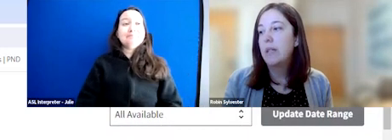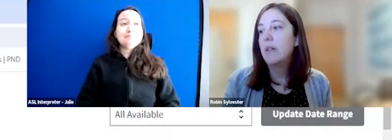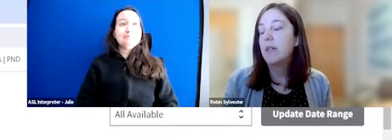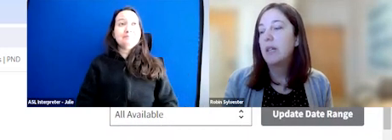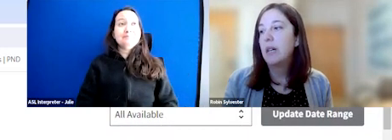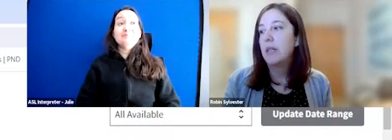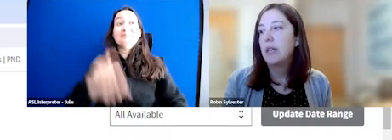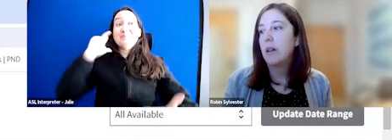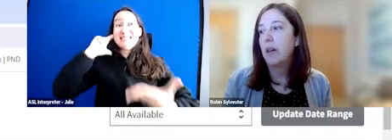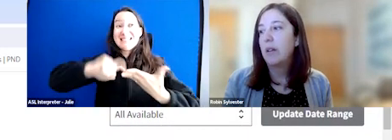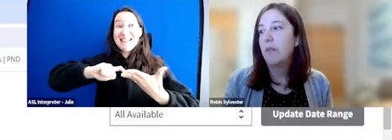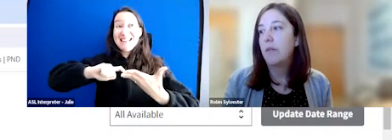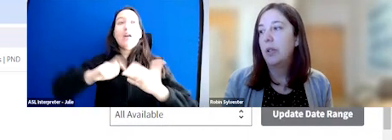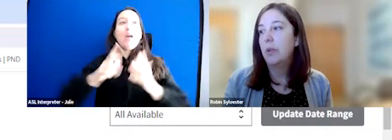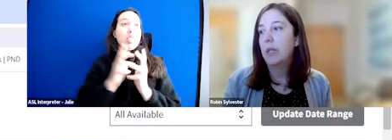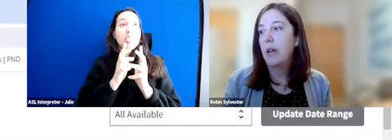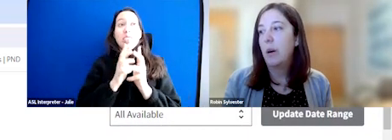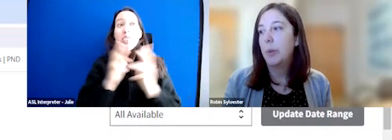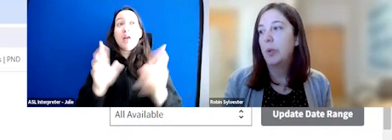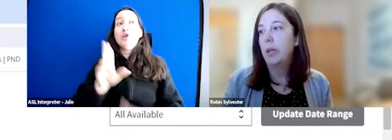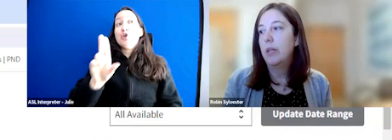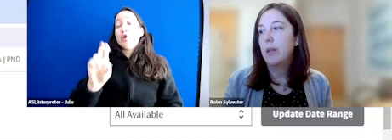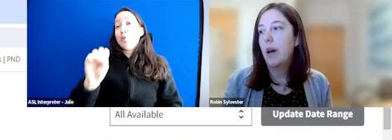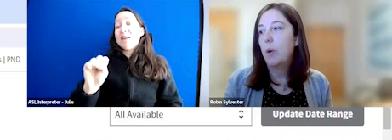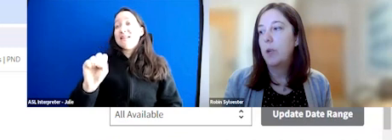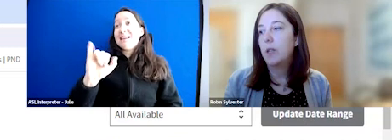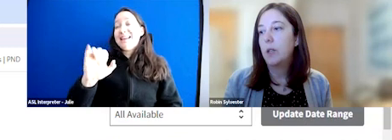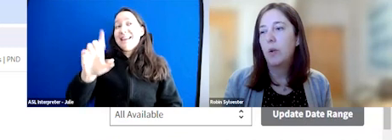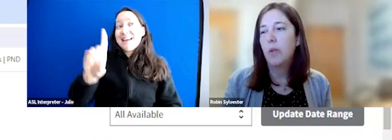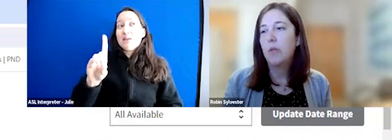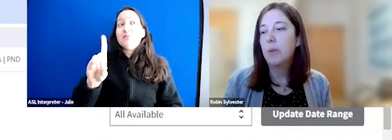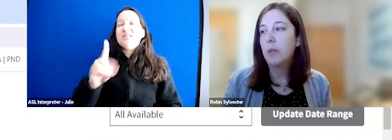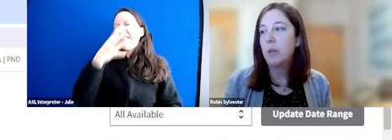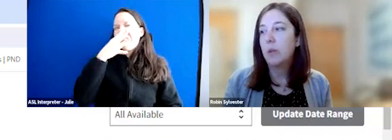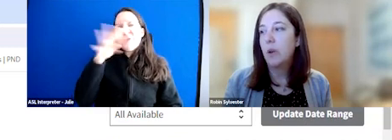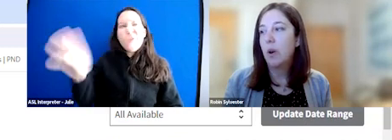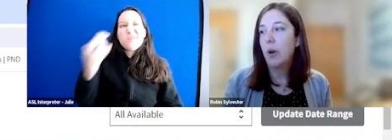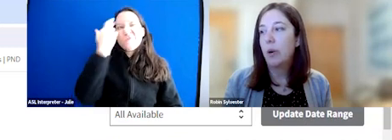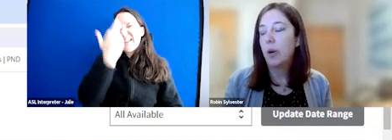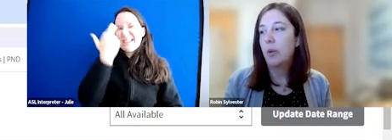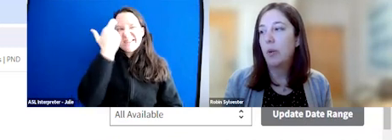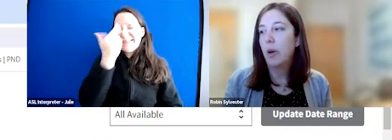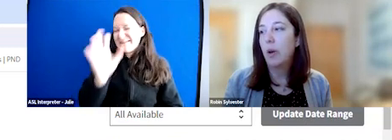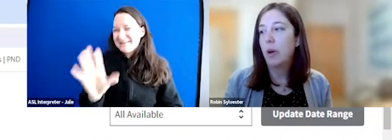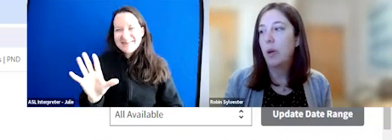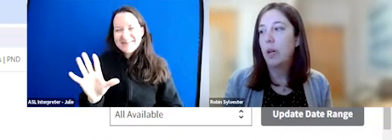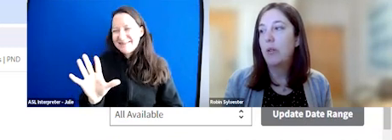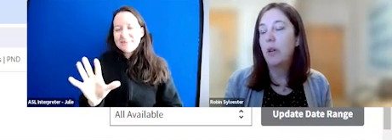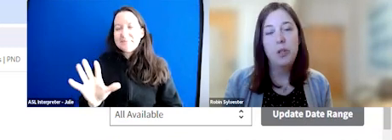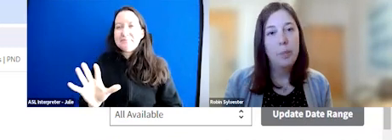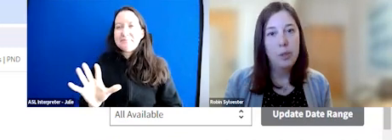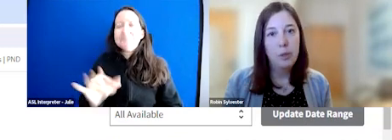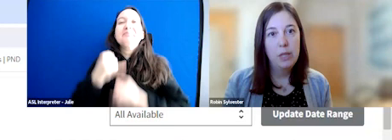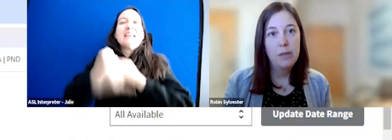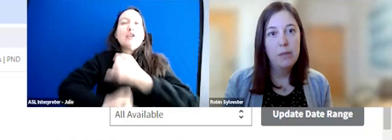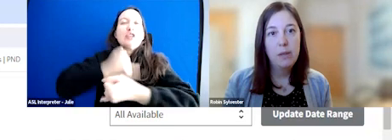What I see here is that I see a lot of USAID opportunities. I'm going to ignore those because those are